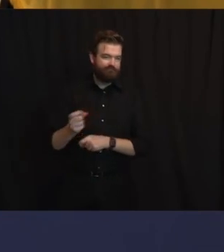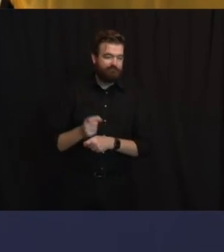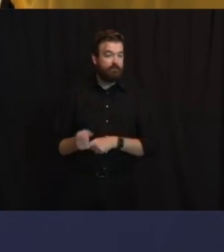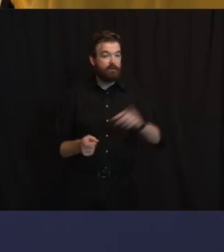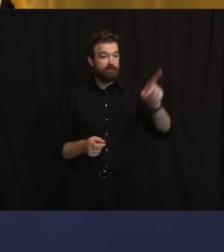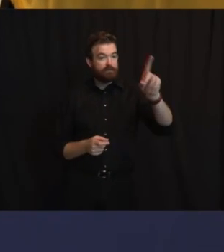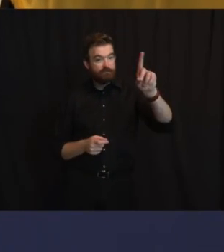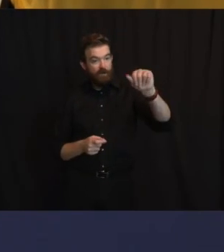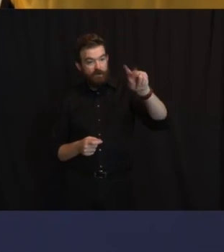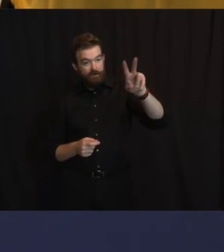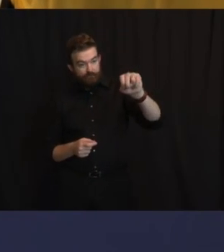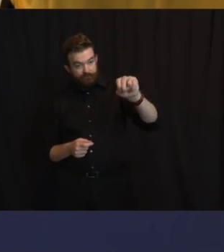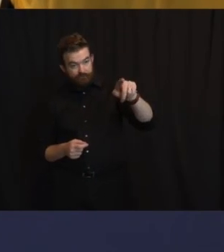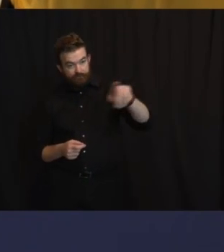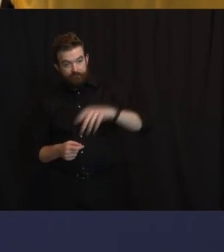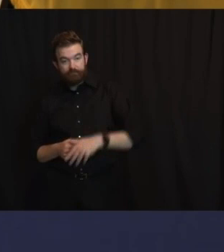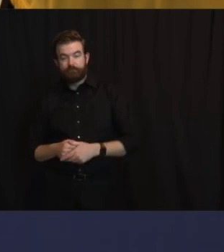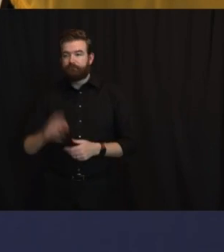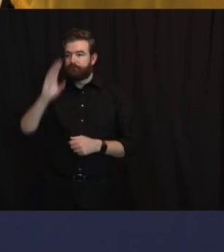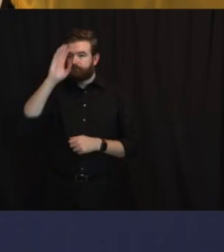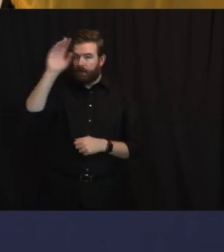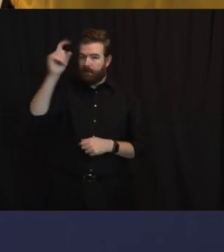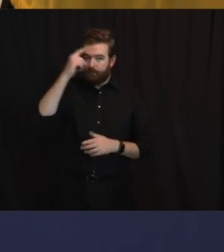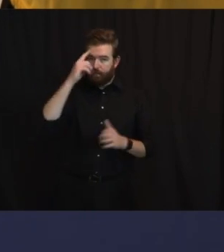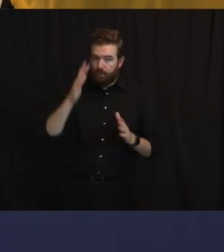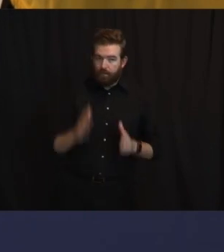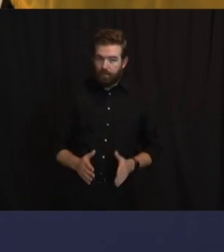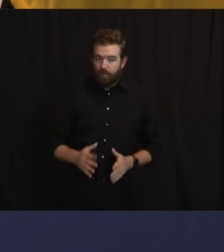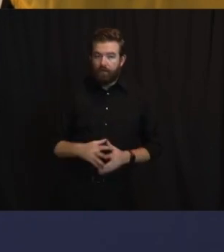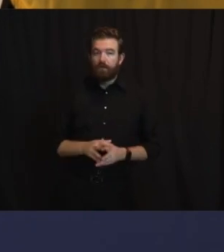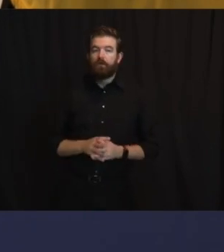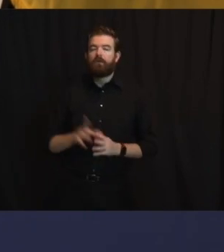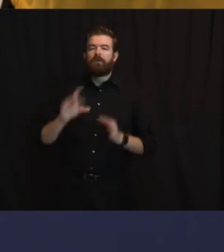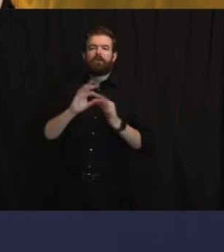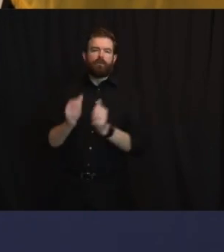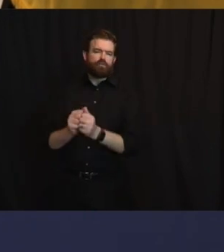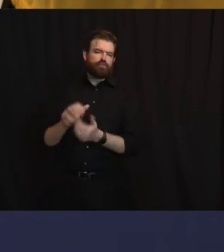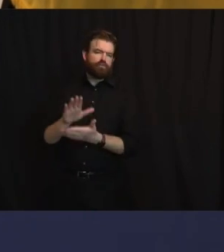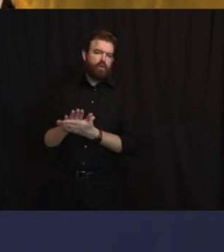Hi, Governor. On the schools that you mentioned, a